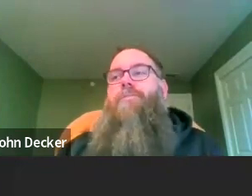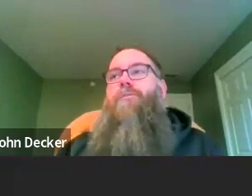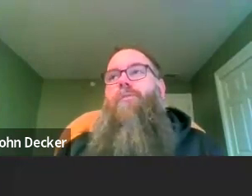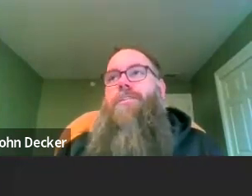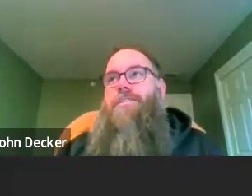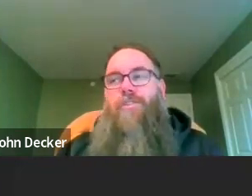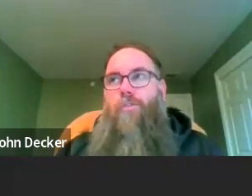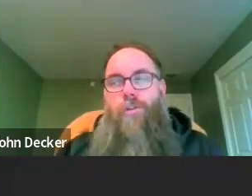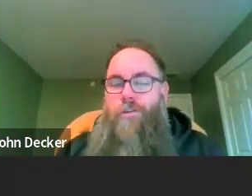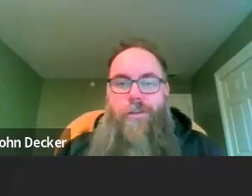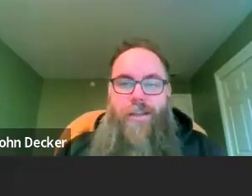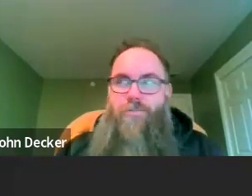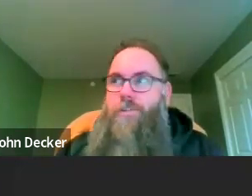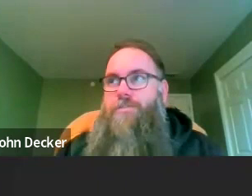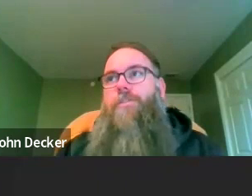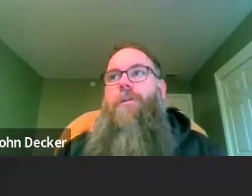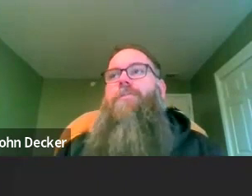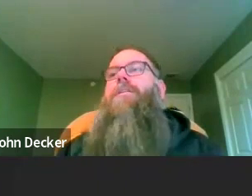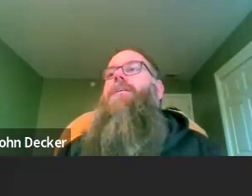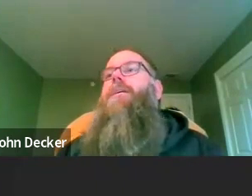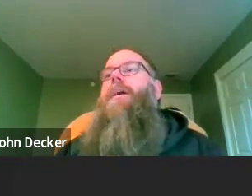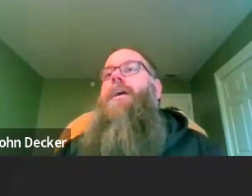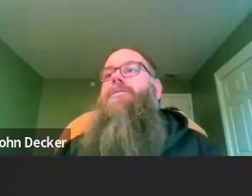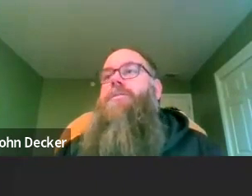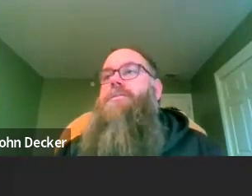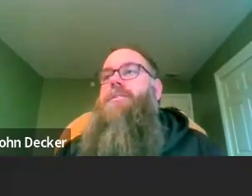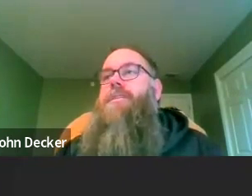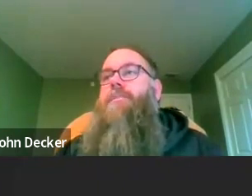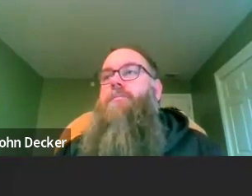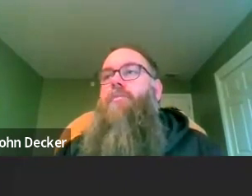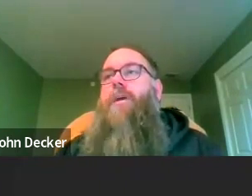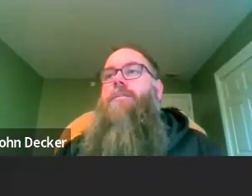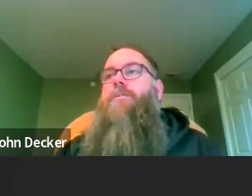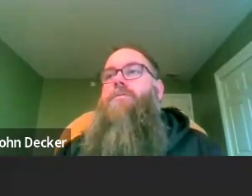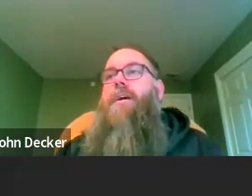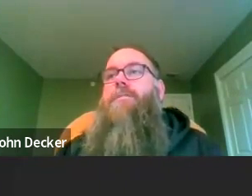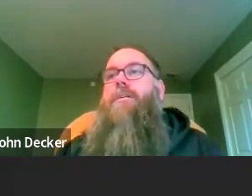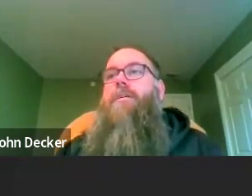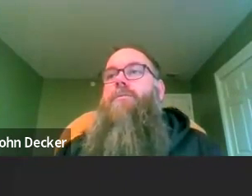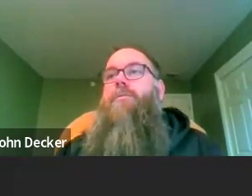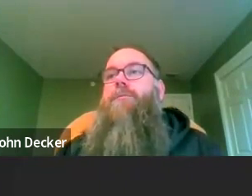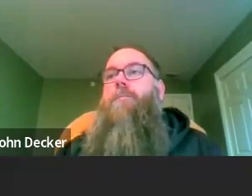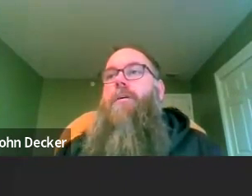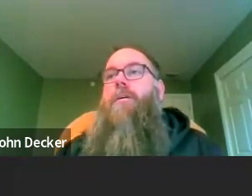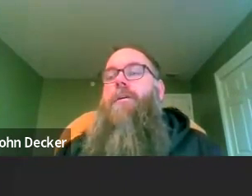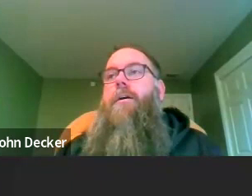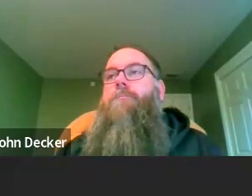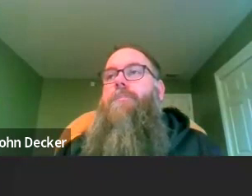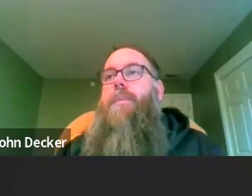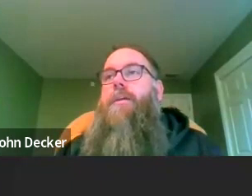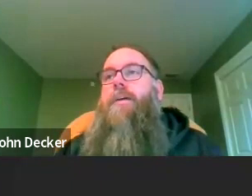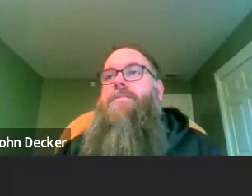is a beautiful one because it's a corner unit that has windows all around it. And you can see Assemblymember Wynn, who is out there, and Ruth from